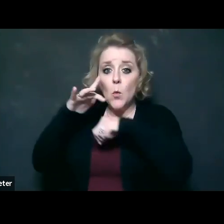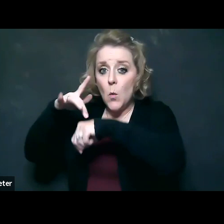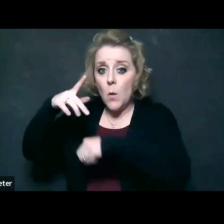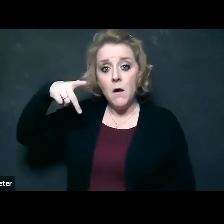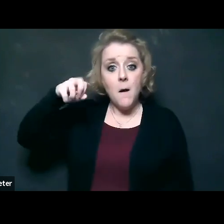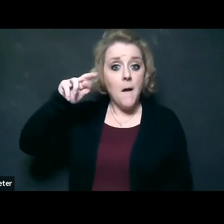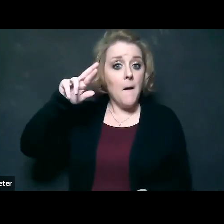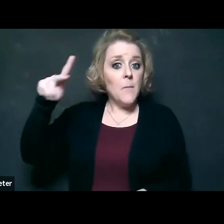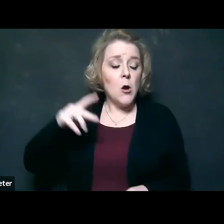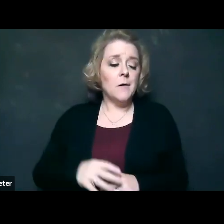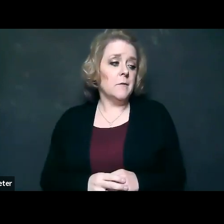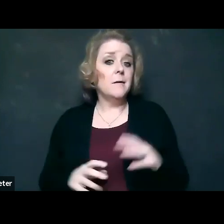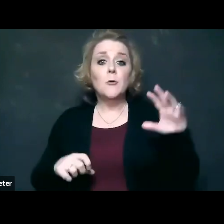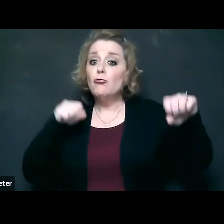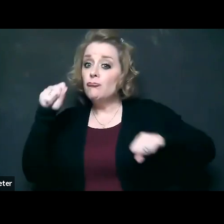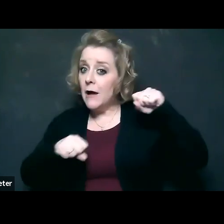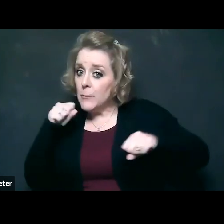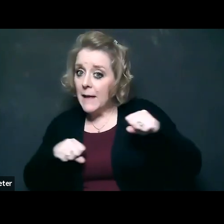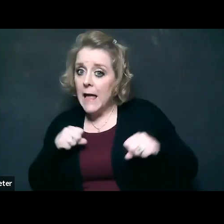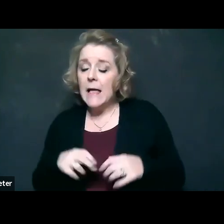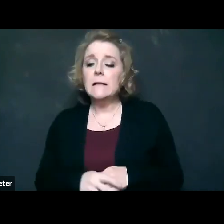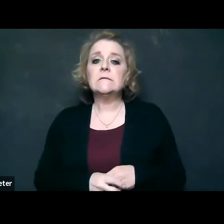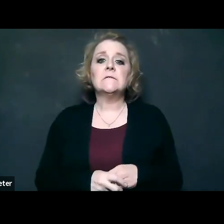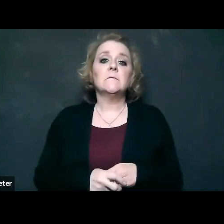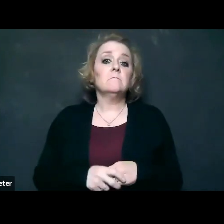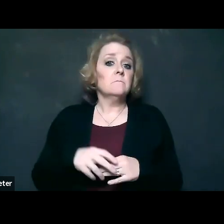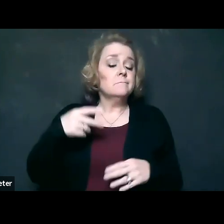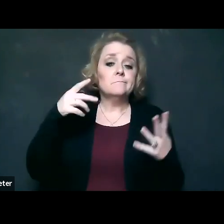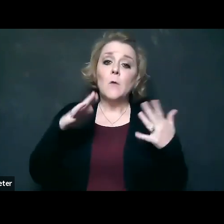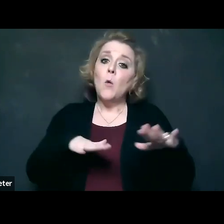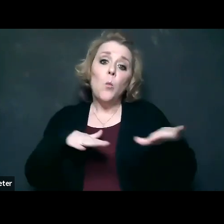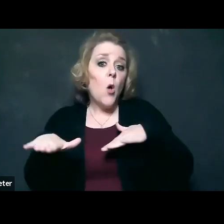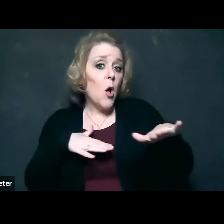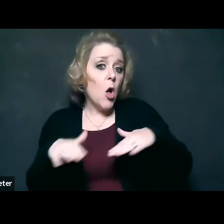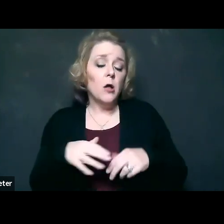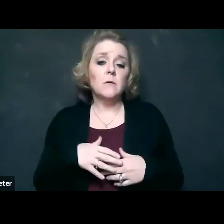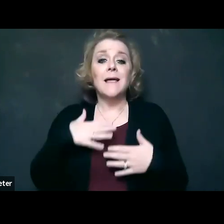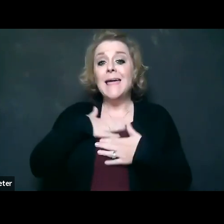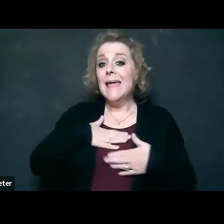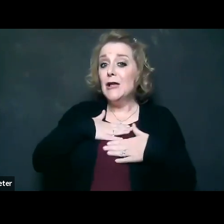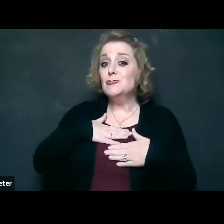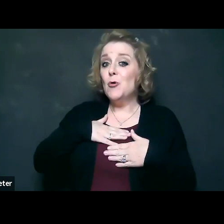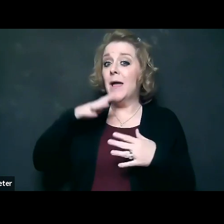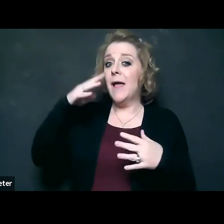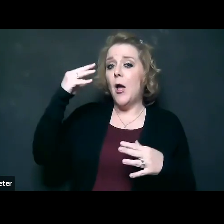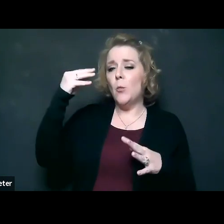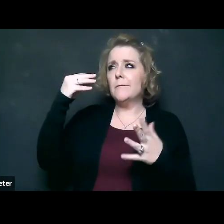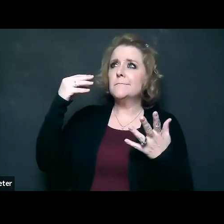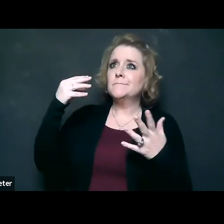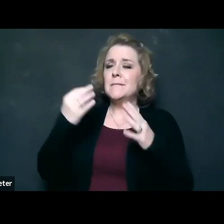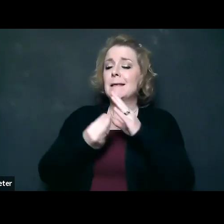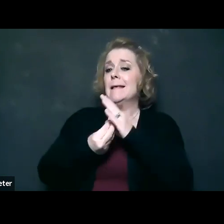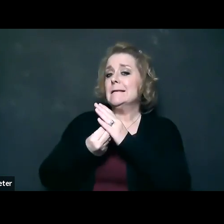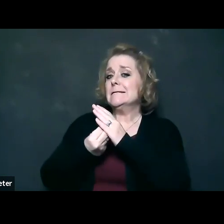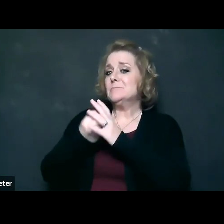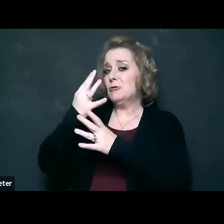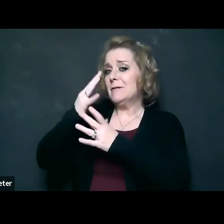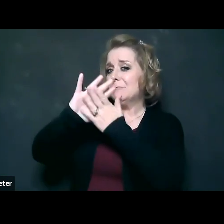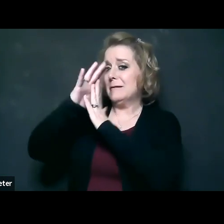Let's go for a walk. Let's enjoy our spring, soon to be summer weather. Be